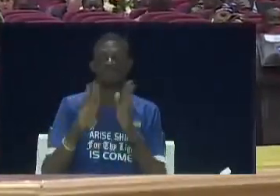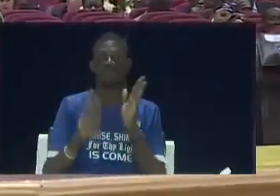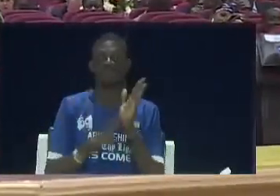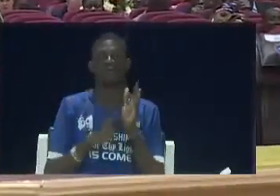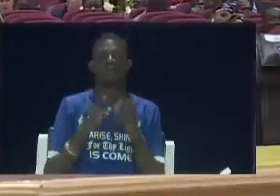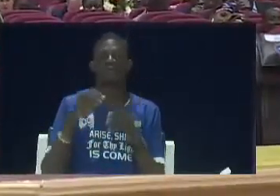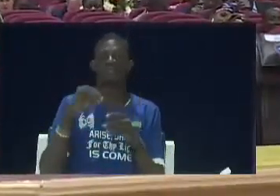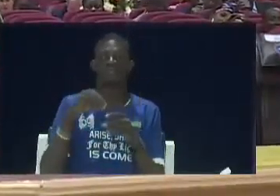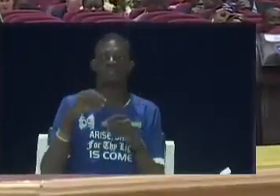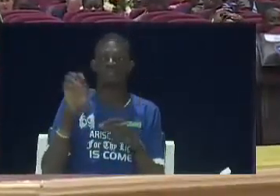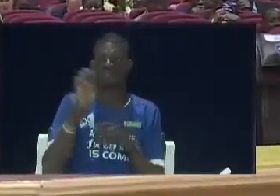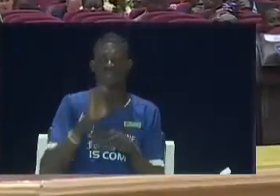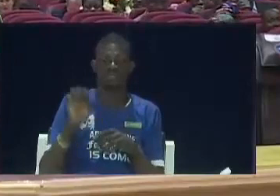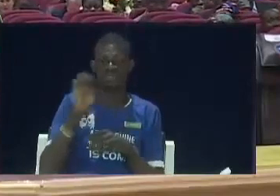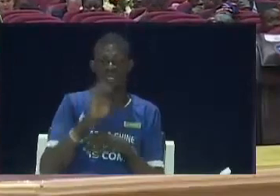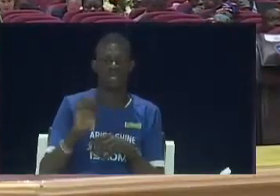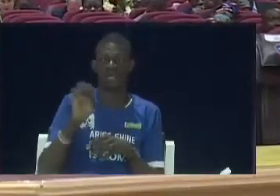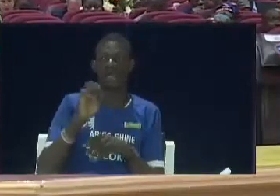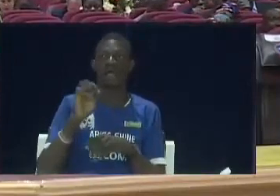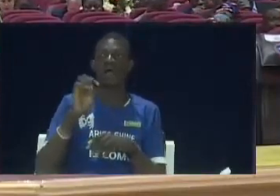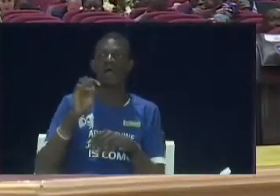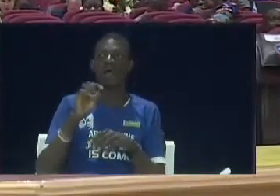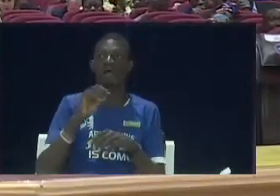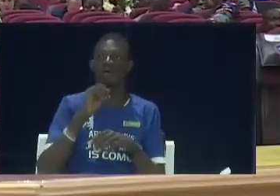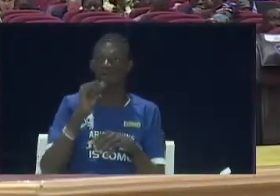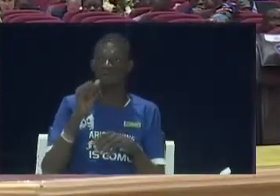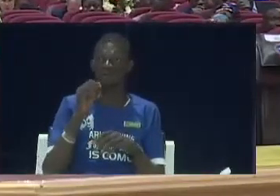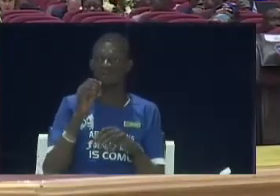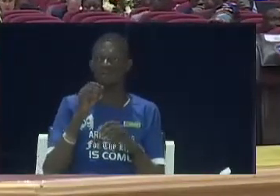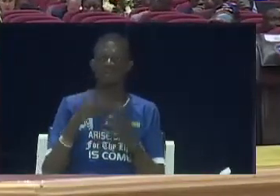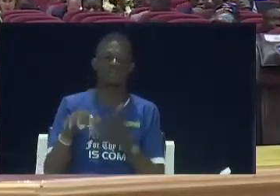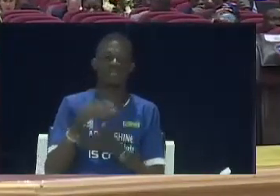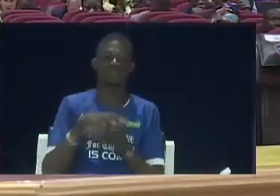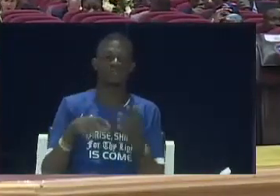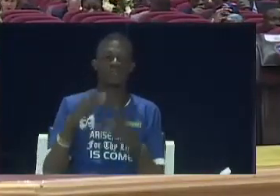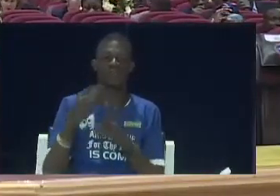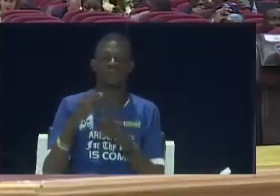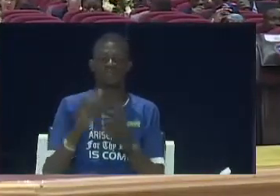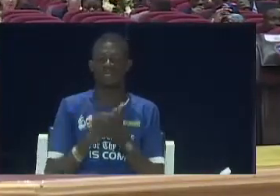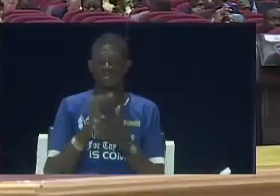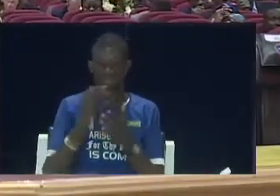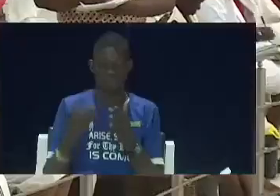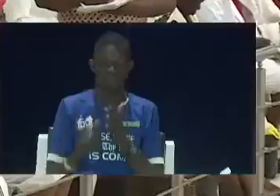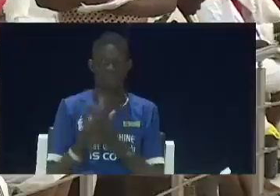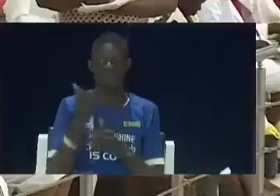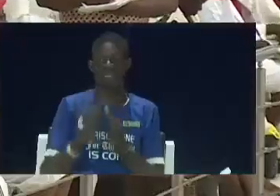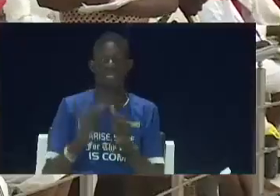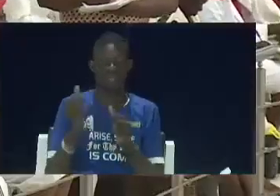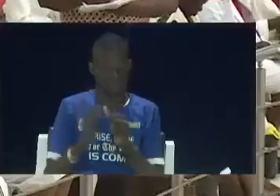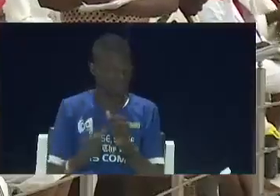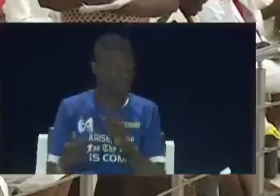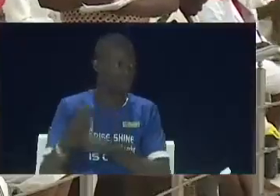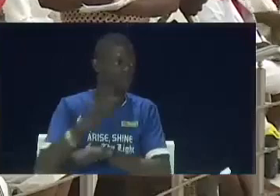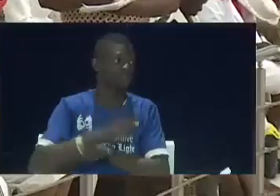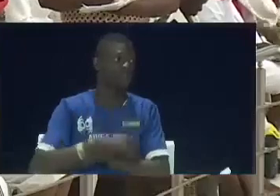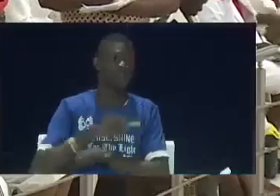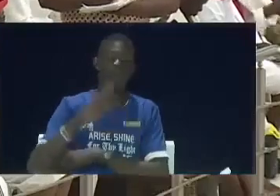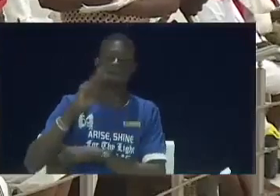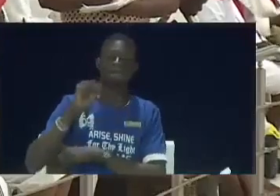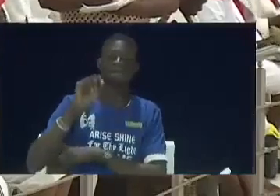the eternal undying word of God that is fresh every day. Matthew